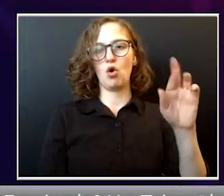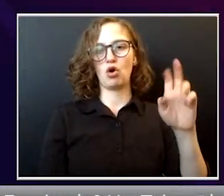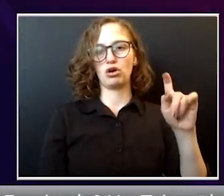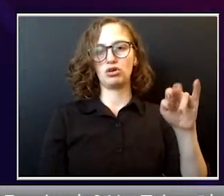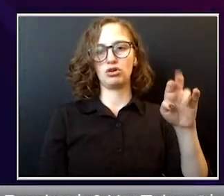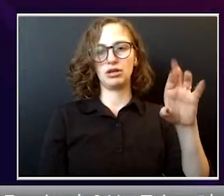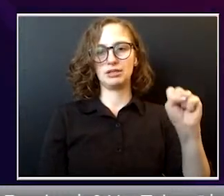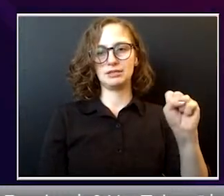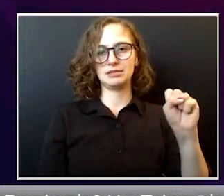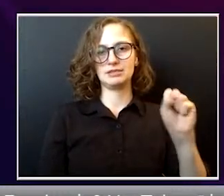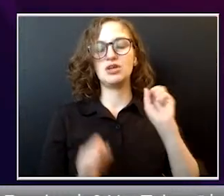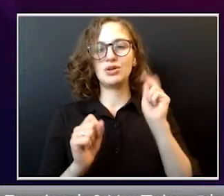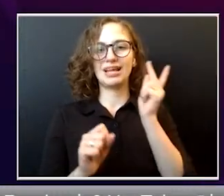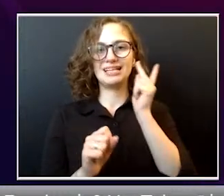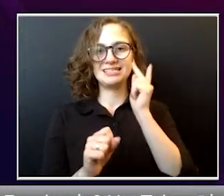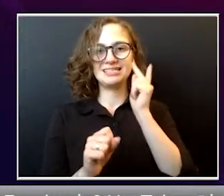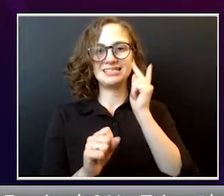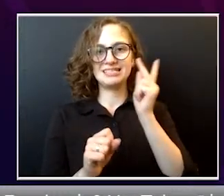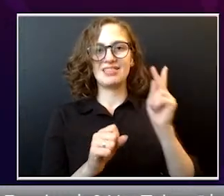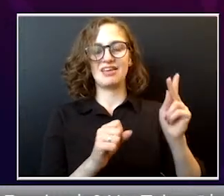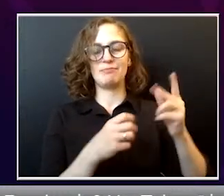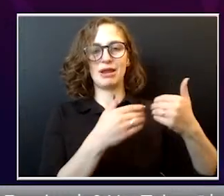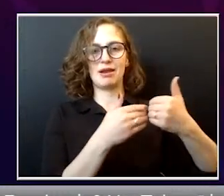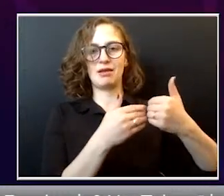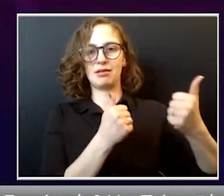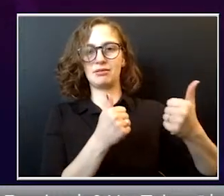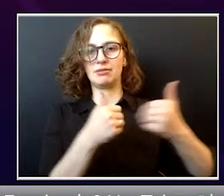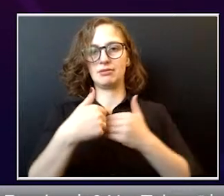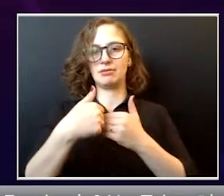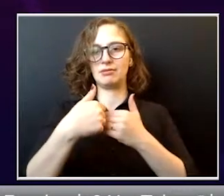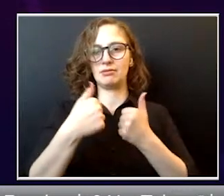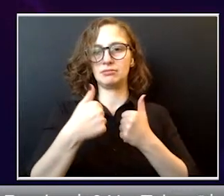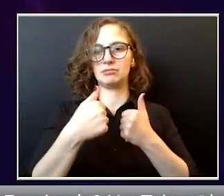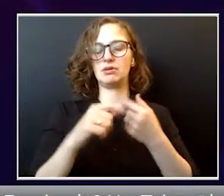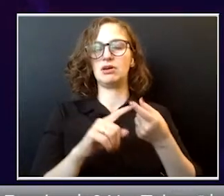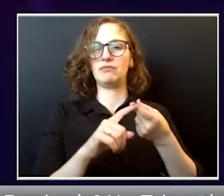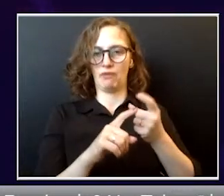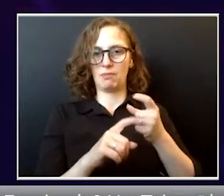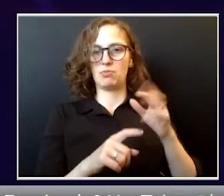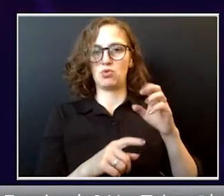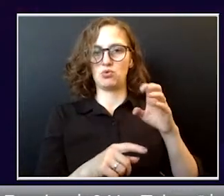away from the aortic root, now just exposing the valve. So you can tell